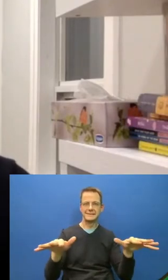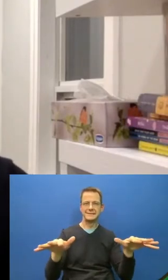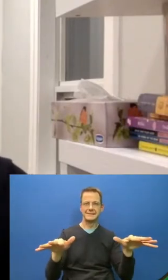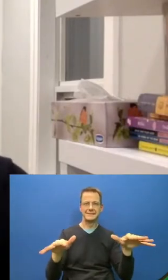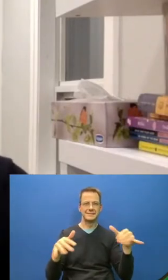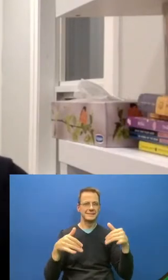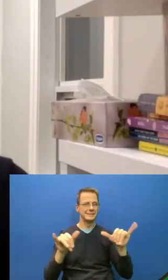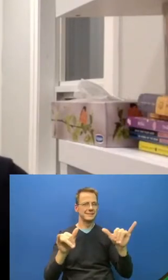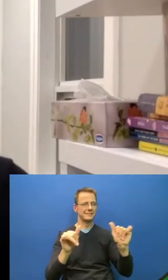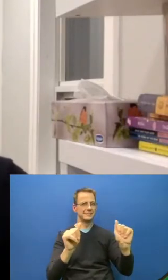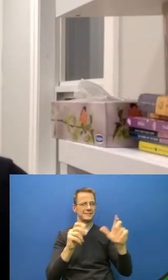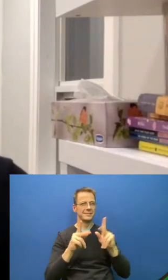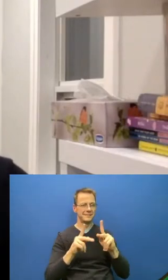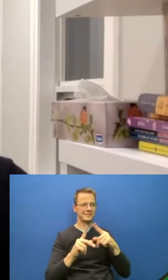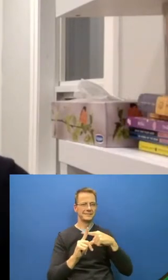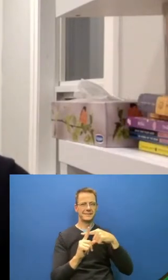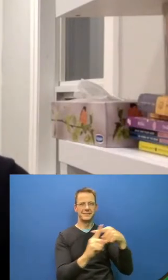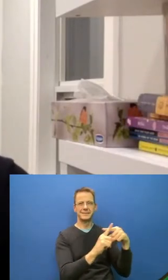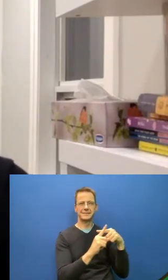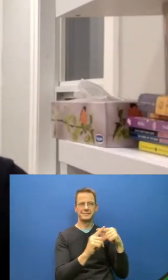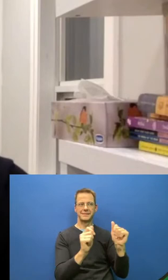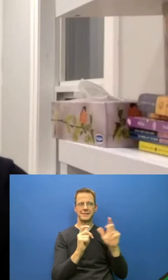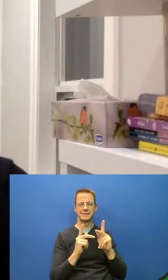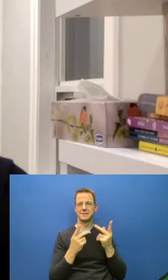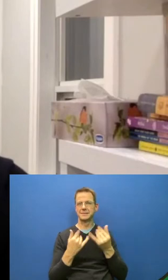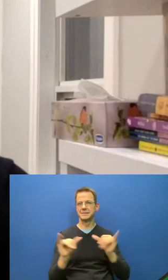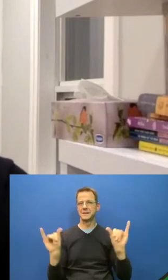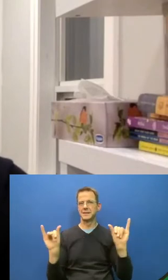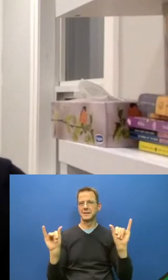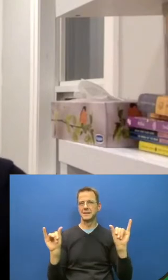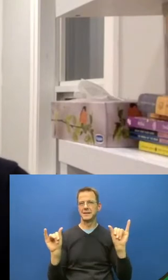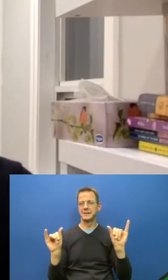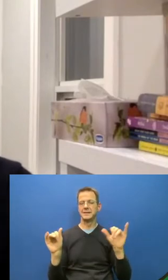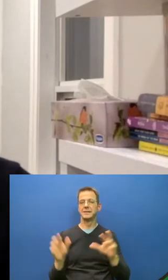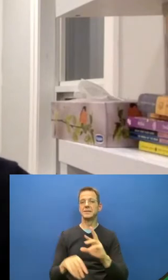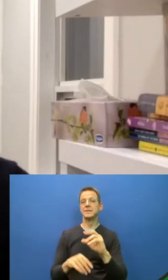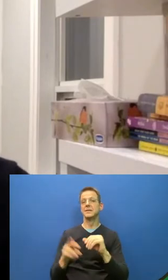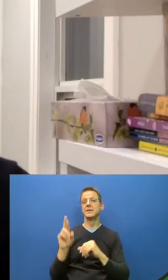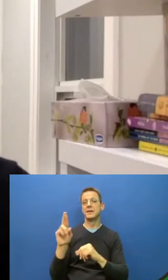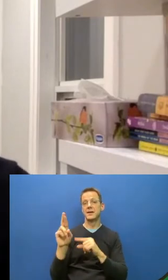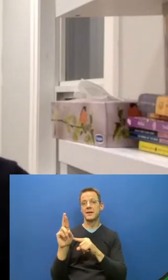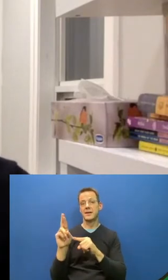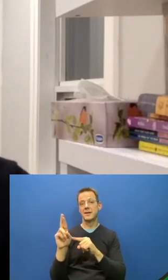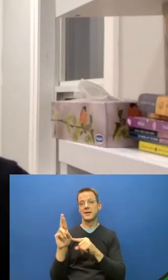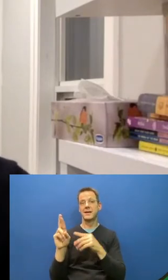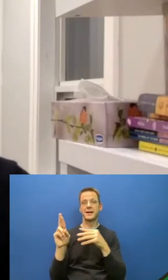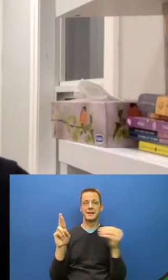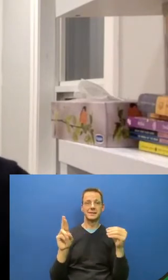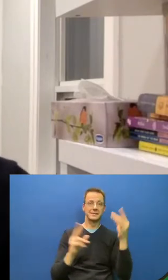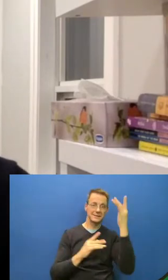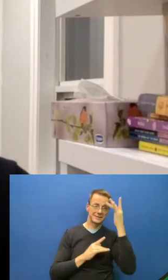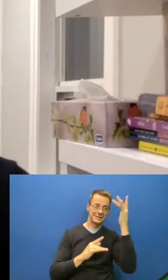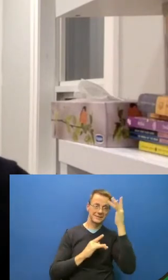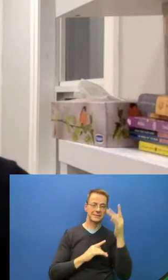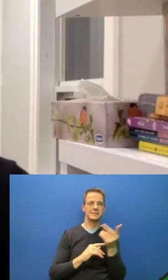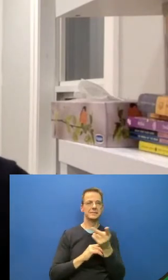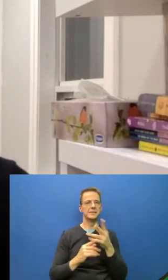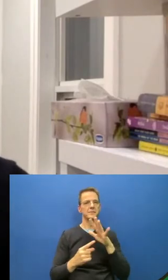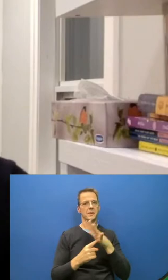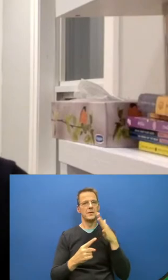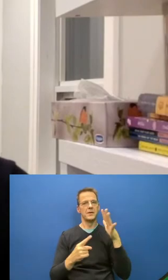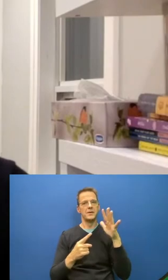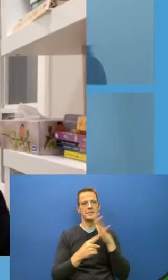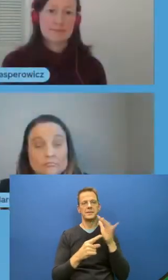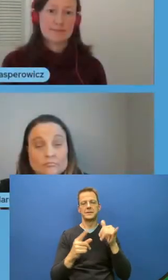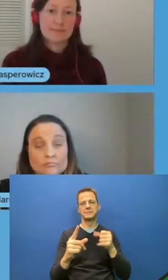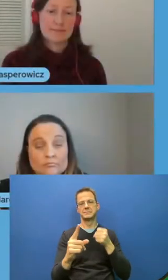R and disease prevalence in conjunction to know what the impact is going to be. The second thing that you really have to think about, and this is sort of,